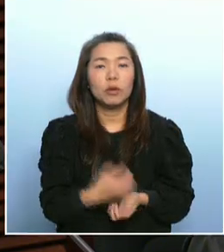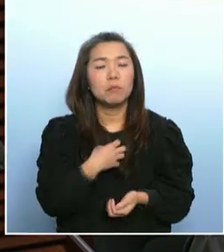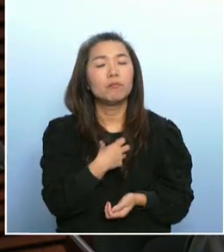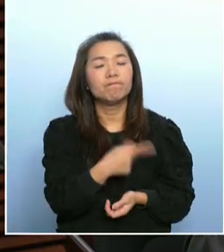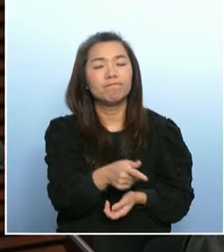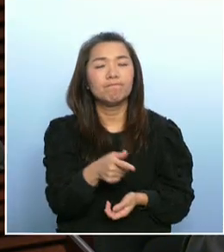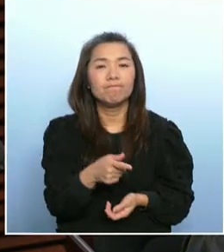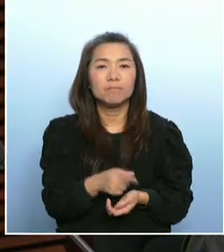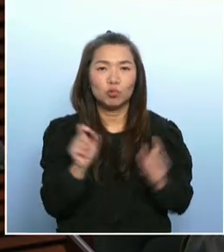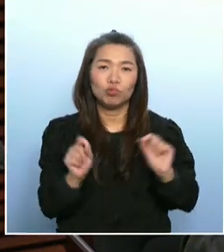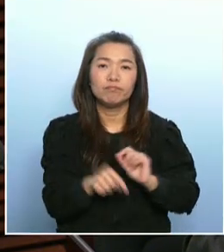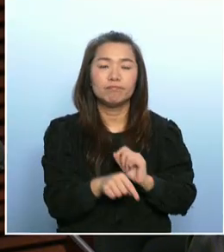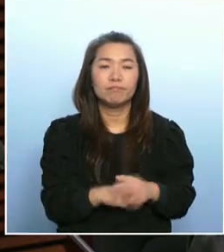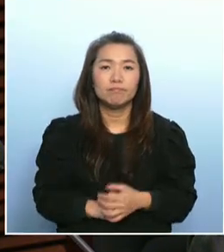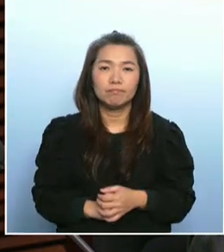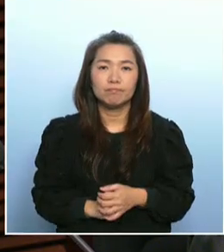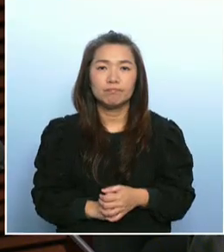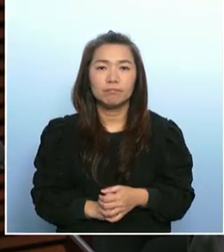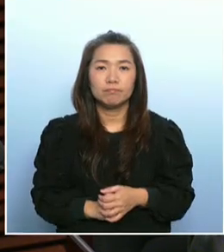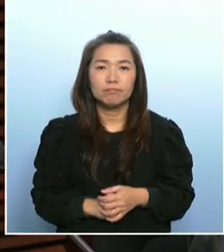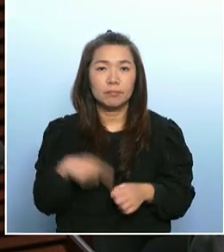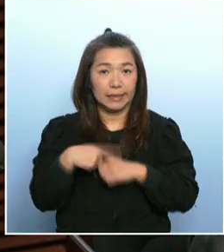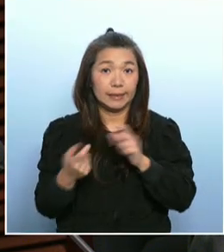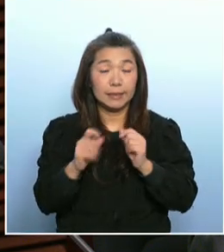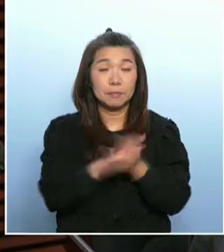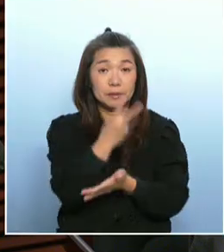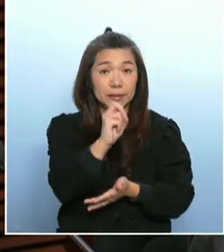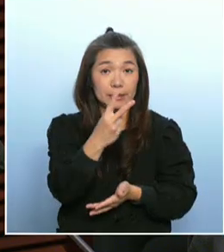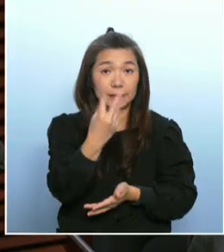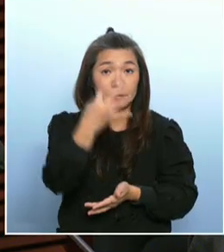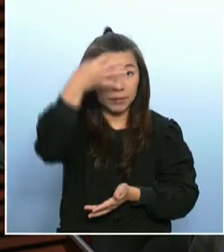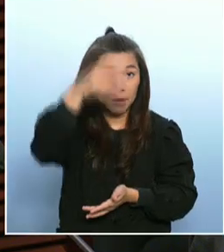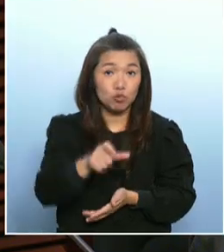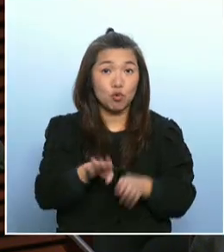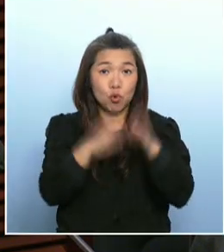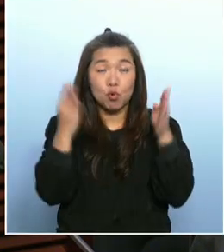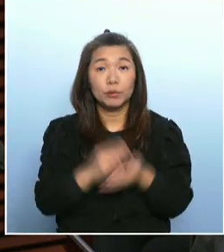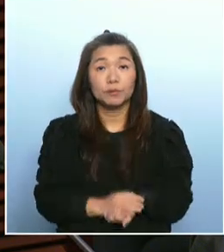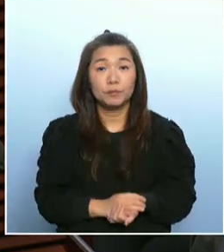able to reflect the increase in supply. This is one of the reasons. The second reason is that since March